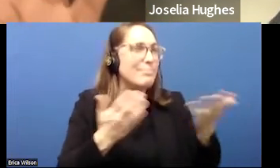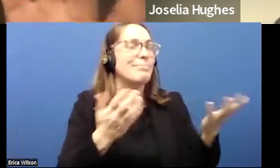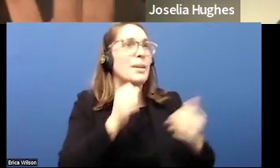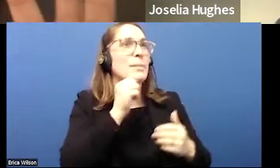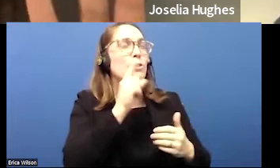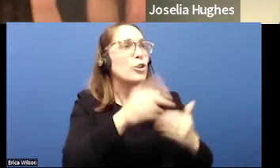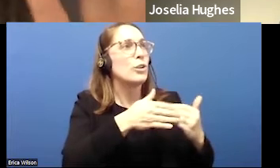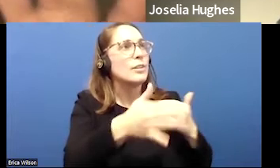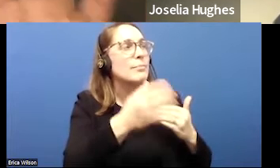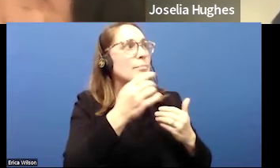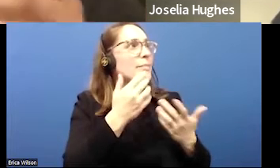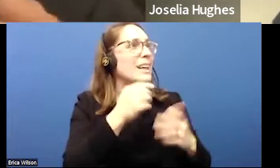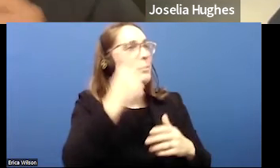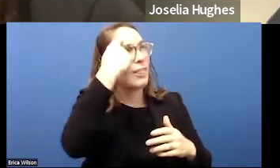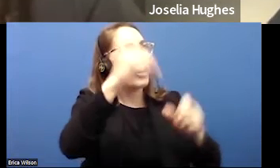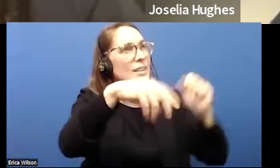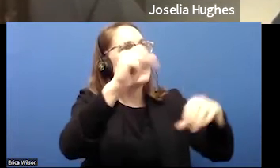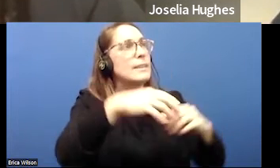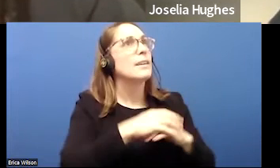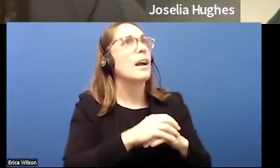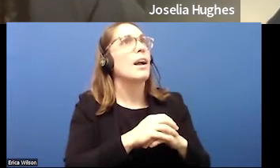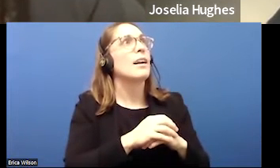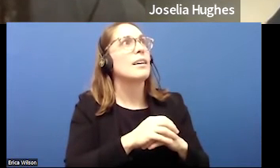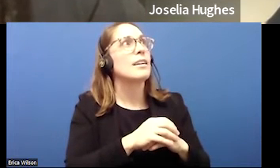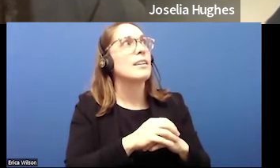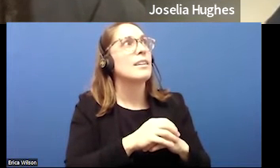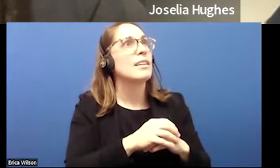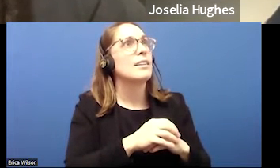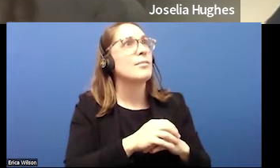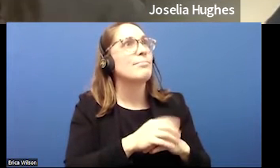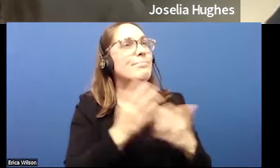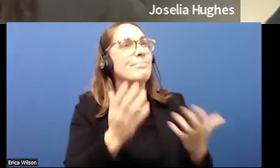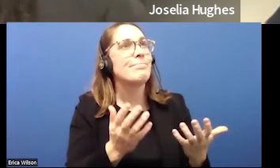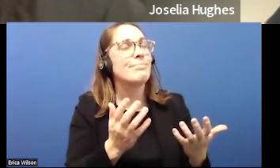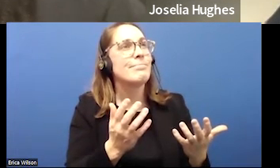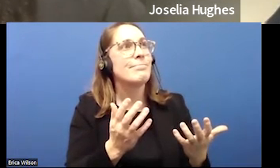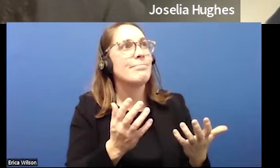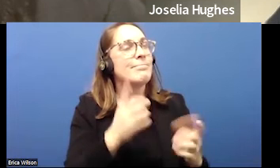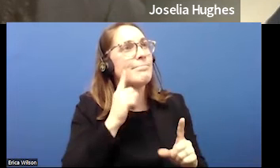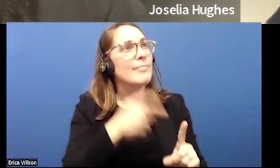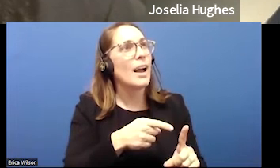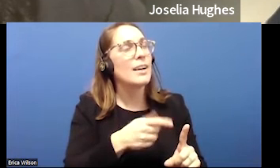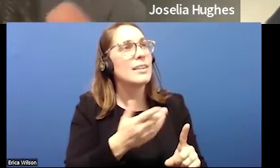maybe I don't know where I'm quite going, but I guess there's something about if you are